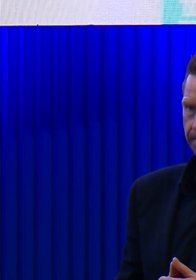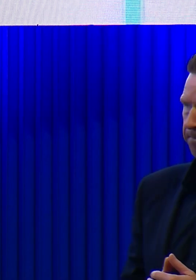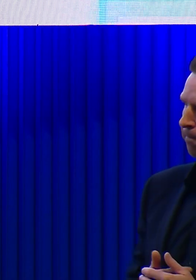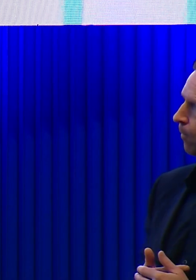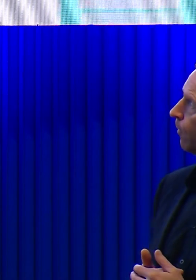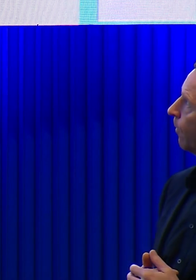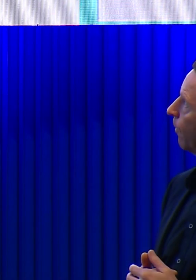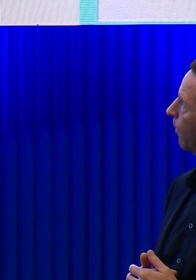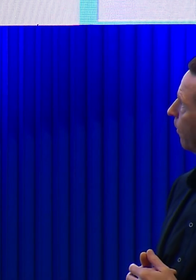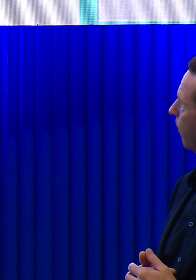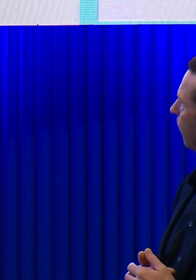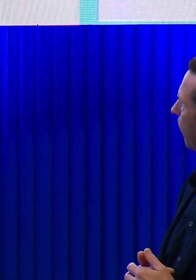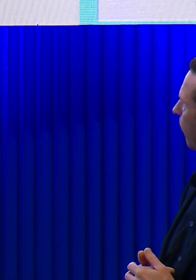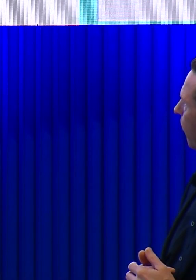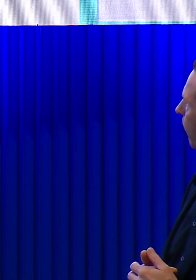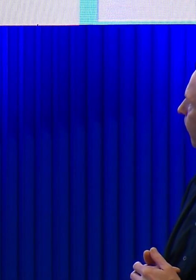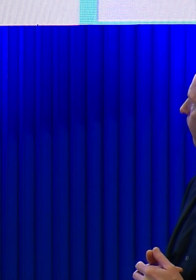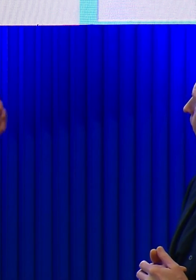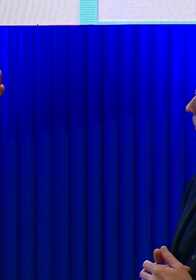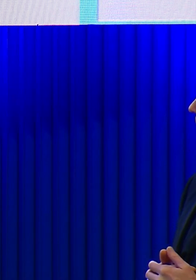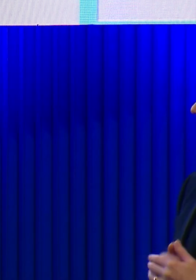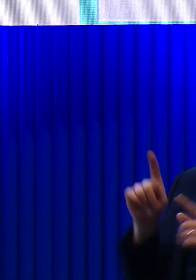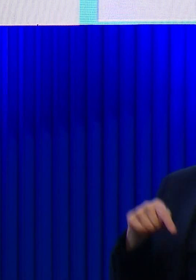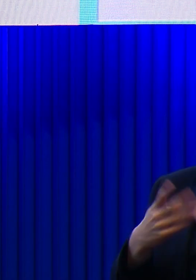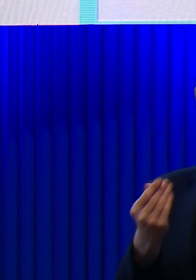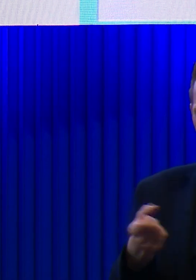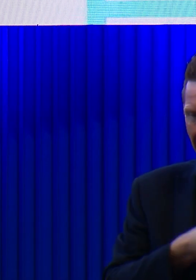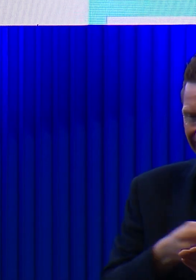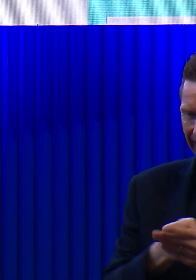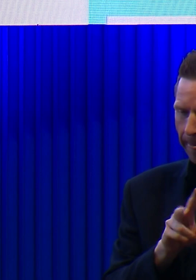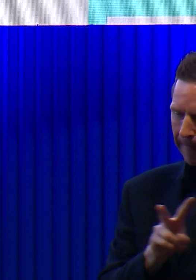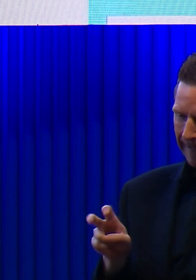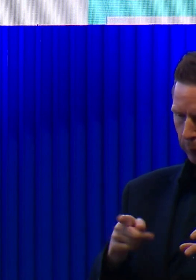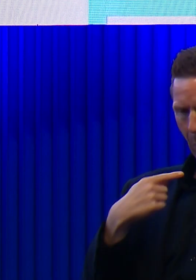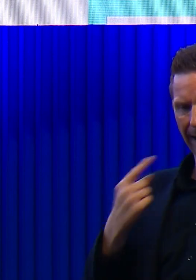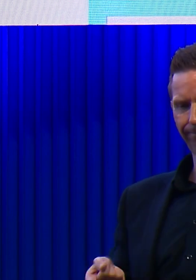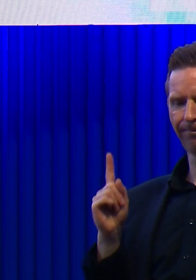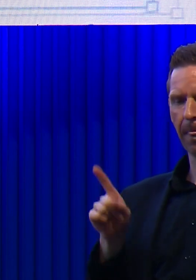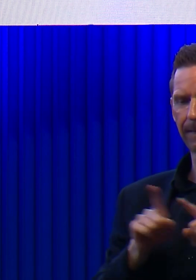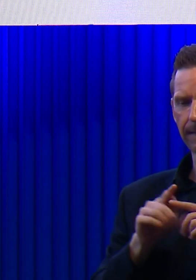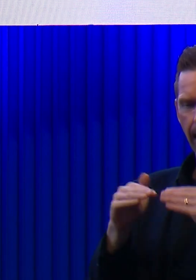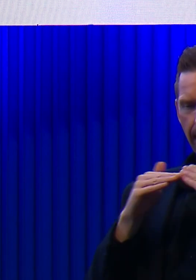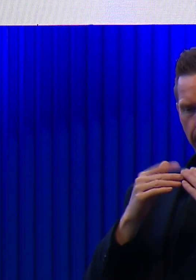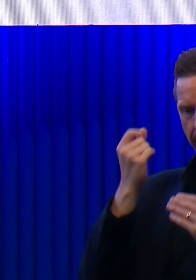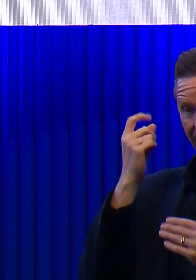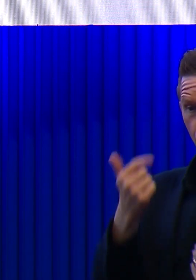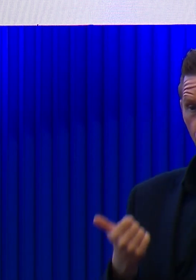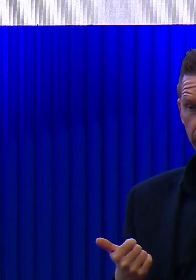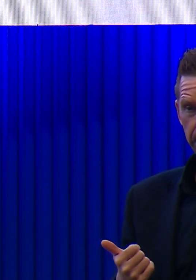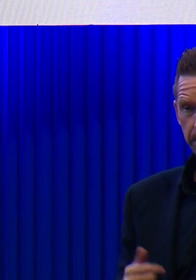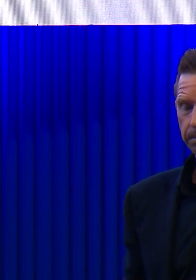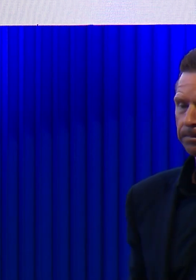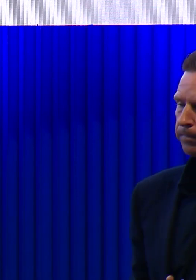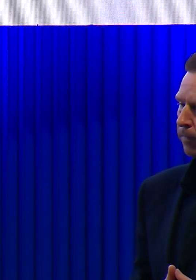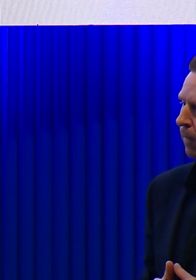with a couple of basic terms so we all get on the same page. Okay,